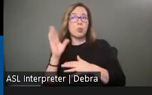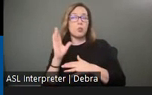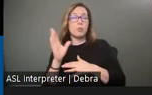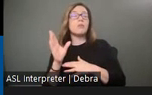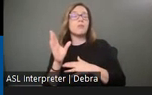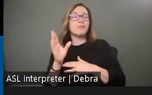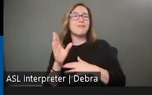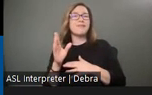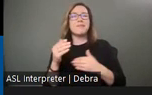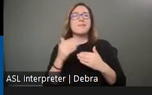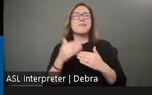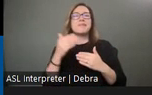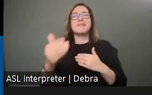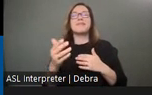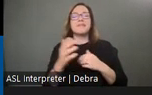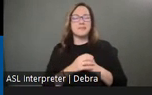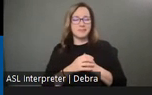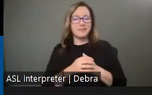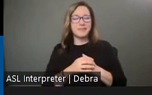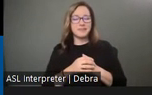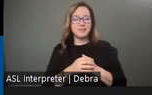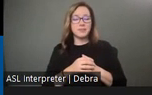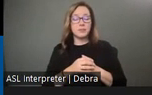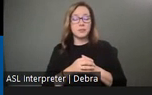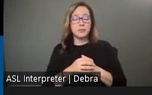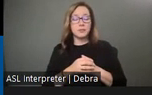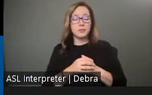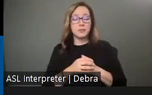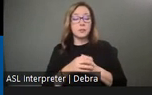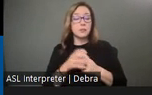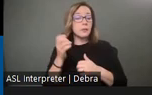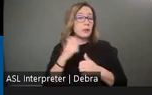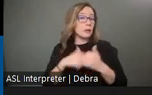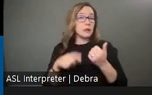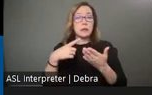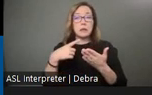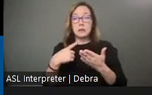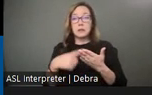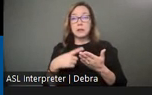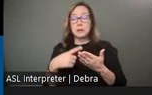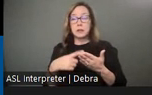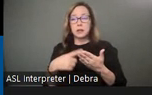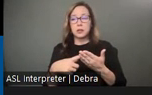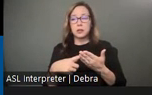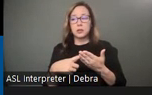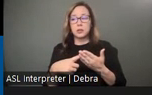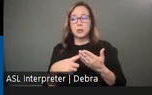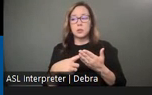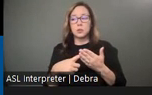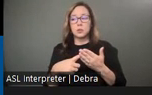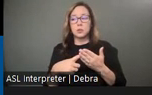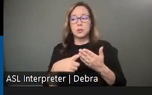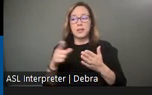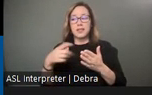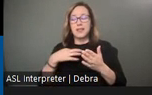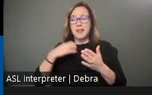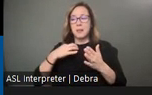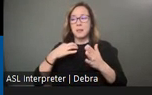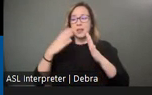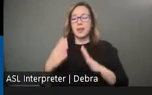on from there. And has there been any discussions with the requirement that an applicant must sign an